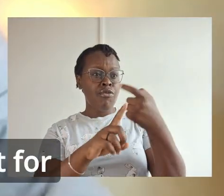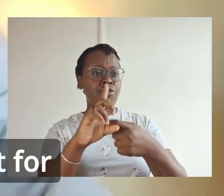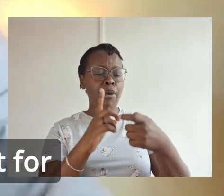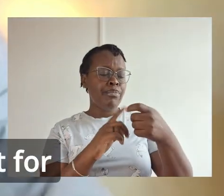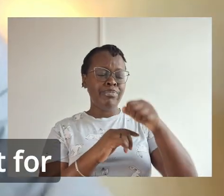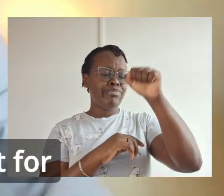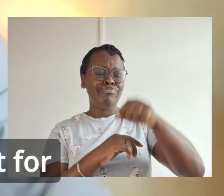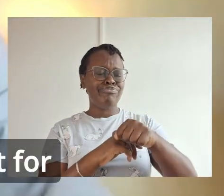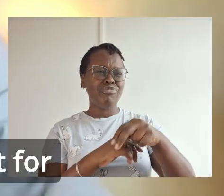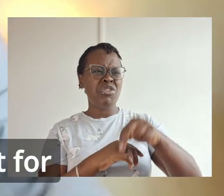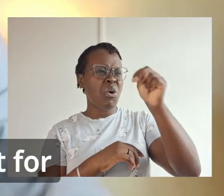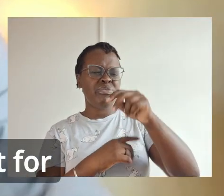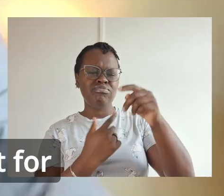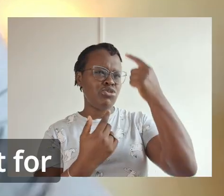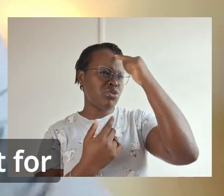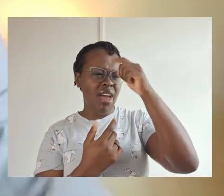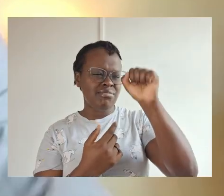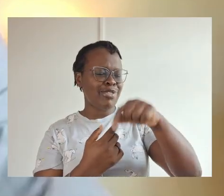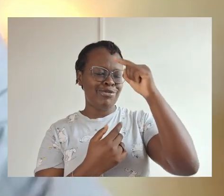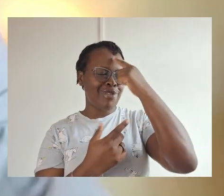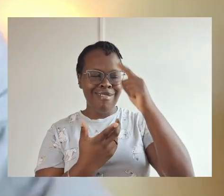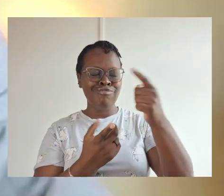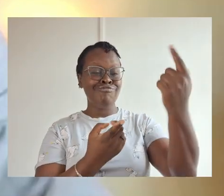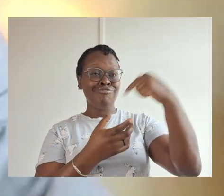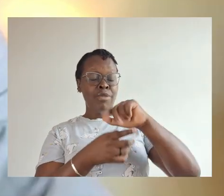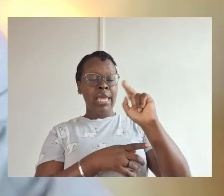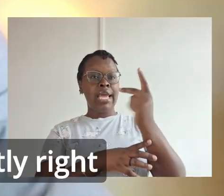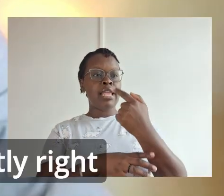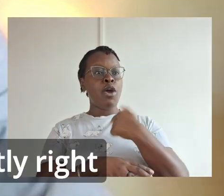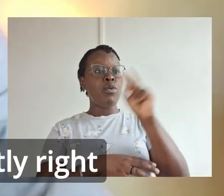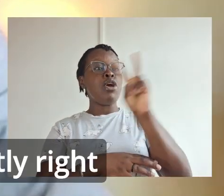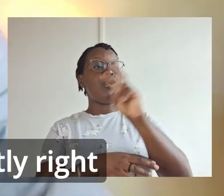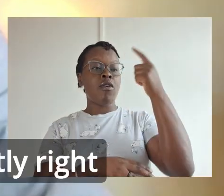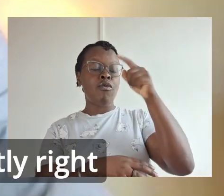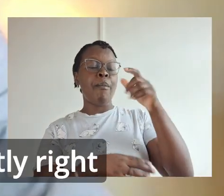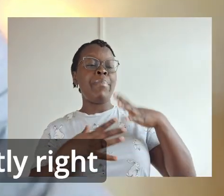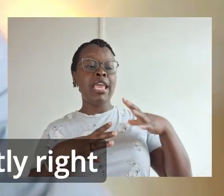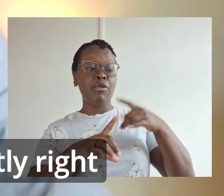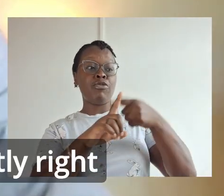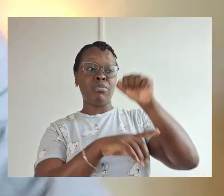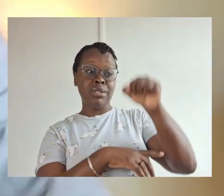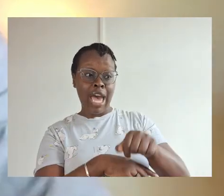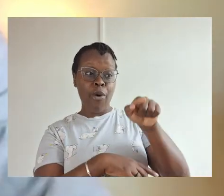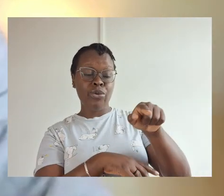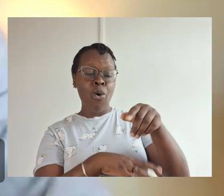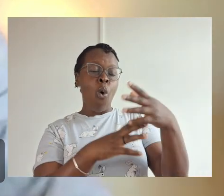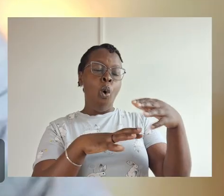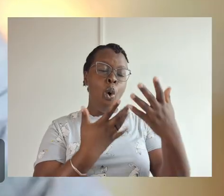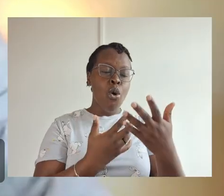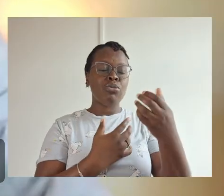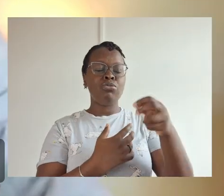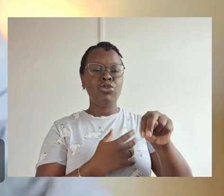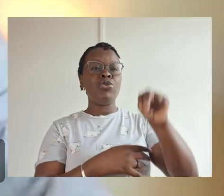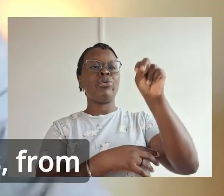as in terms of creating even content for that specific community. So if you go to M-Lugha app currently, right now, if you go to a Maasai